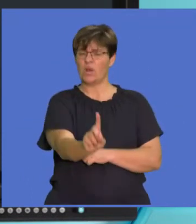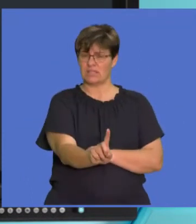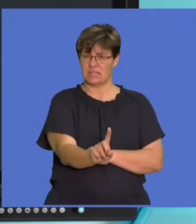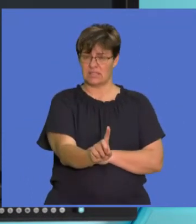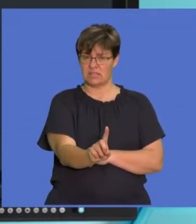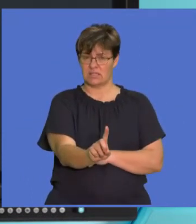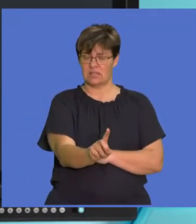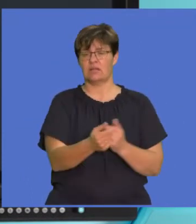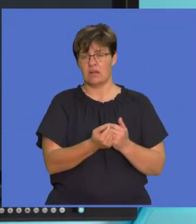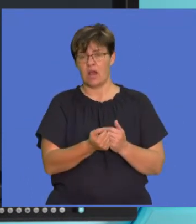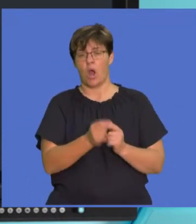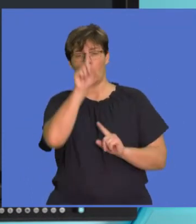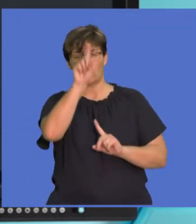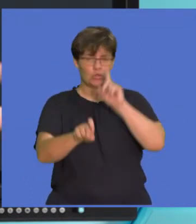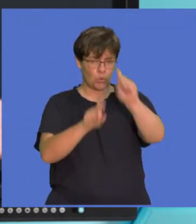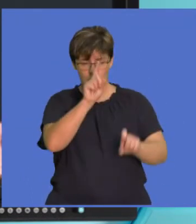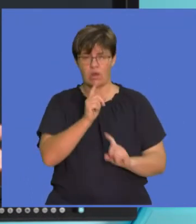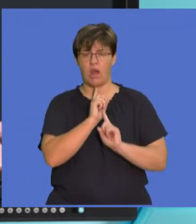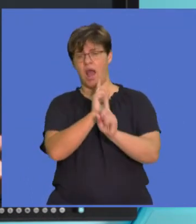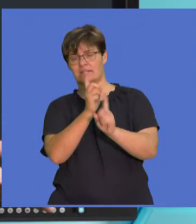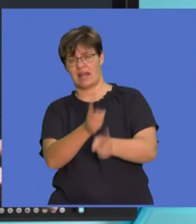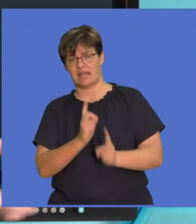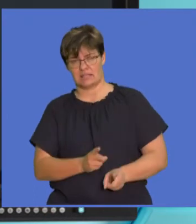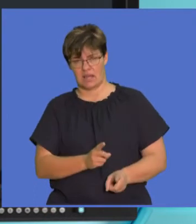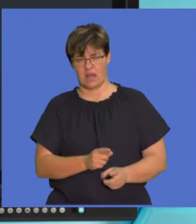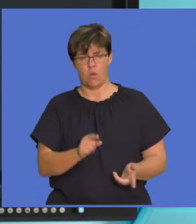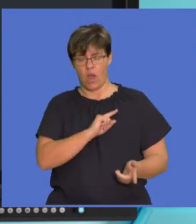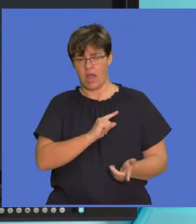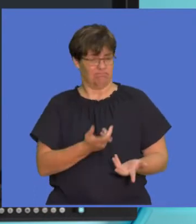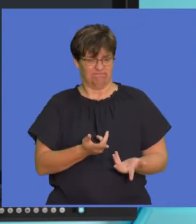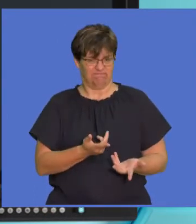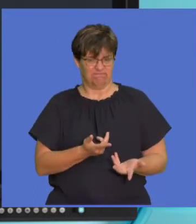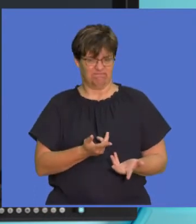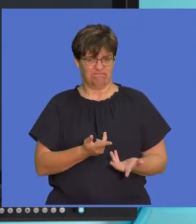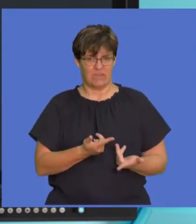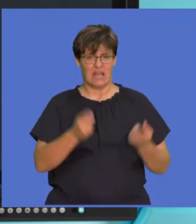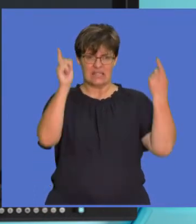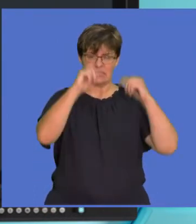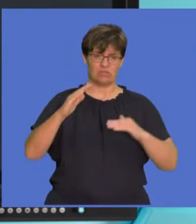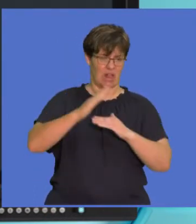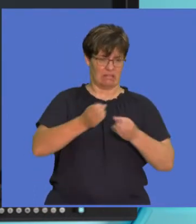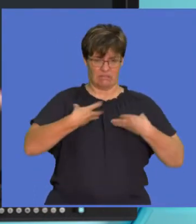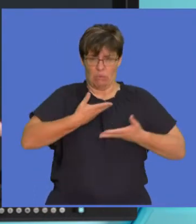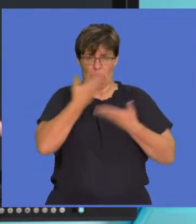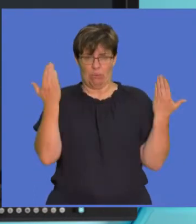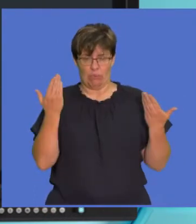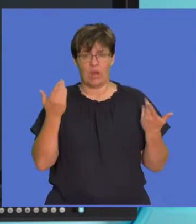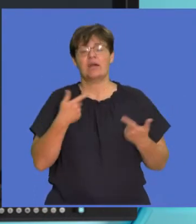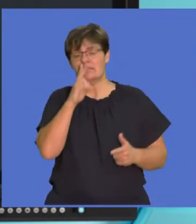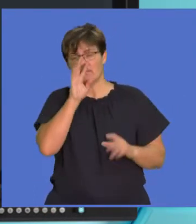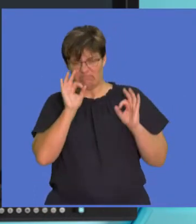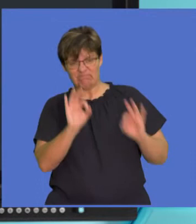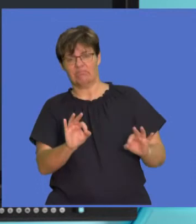from the ad break and then and solve questions that we know we are not given